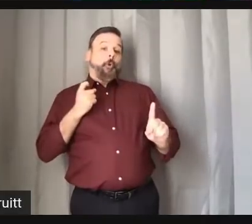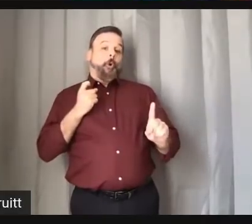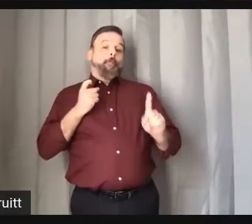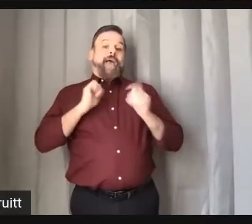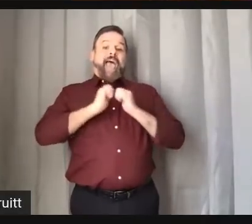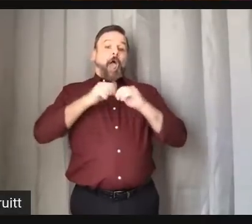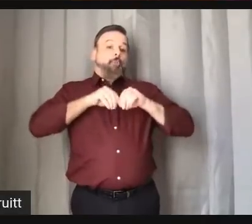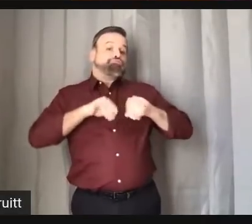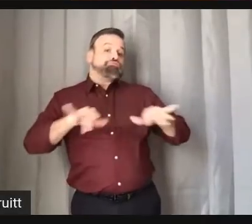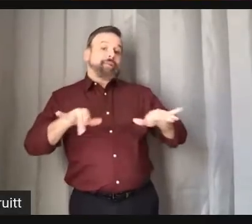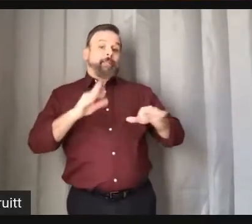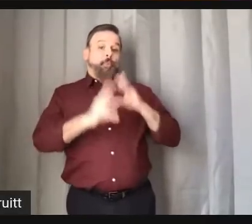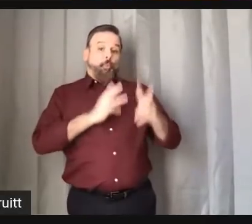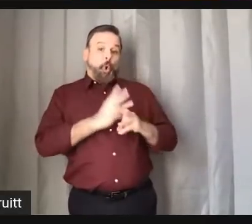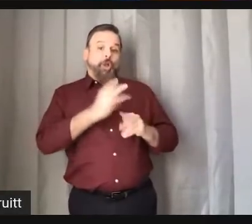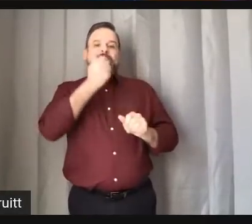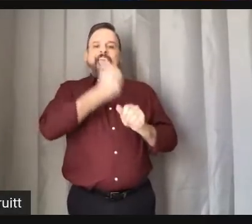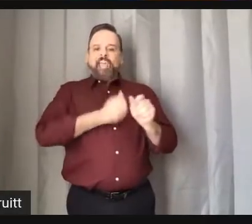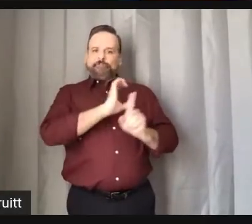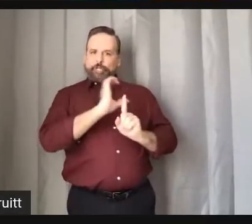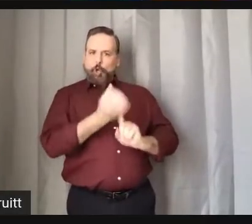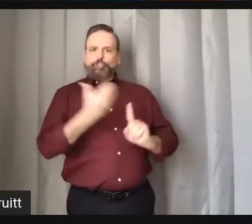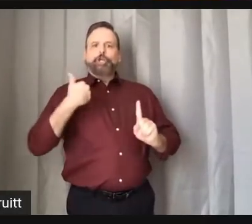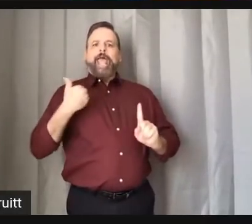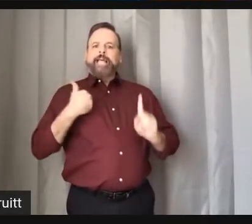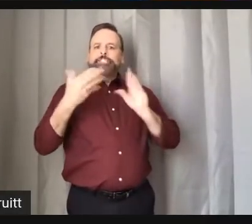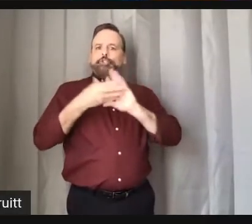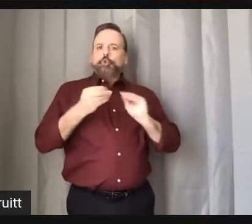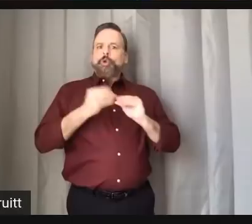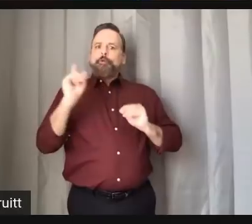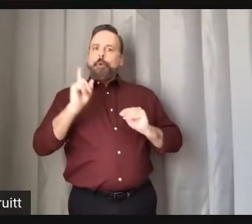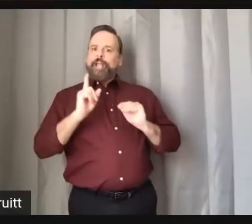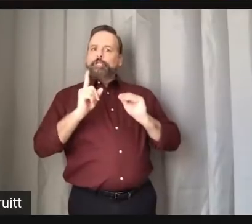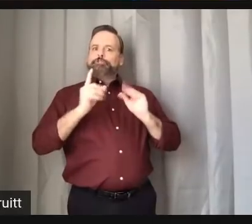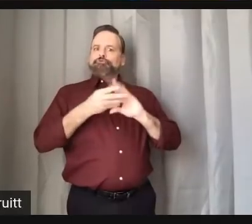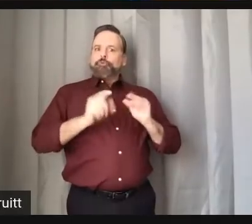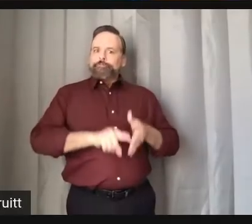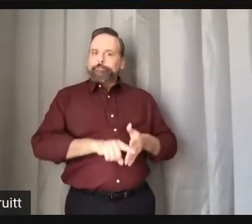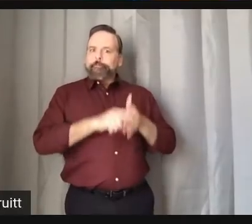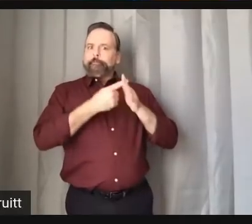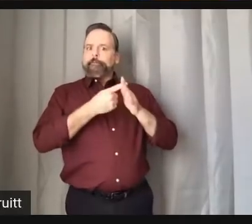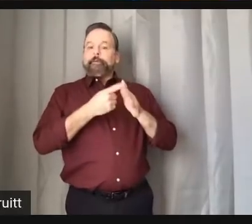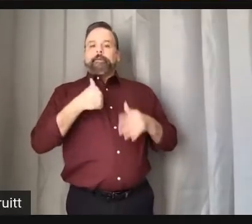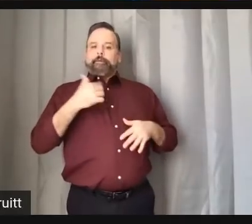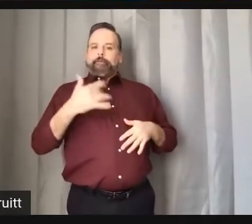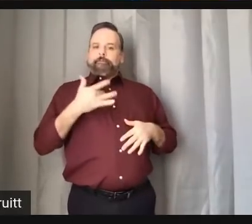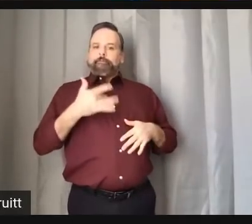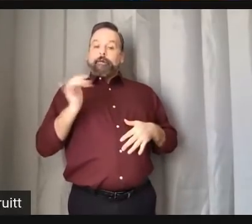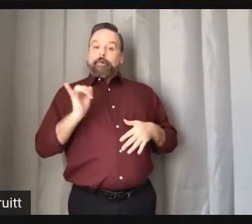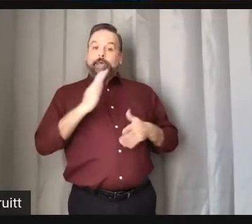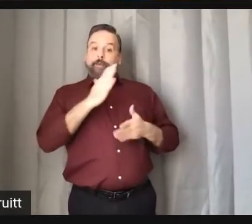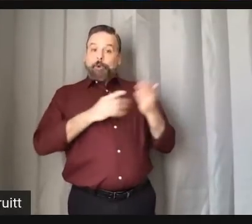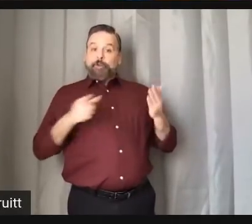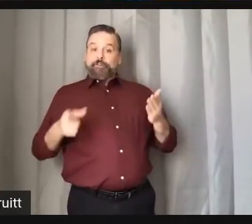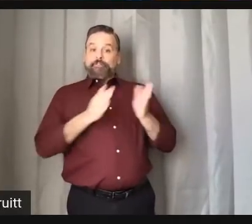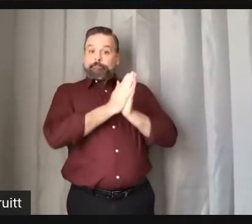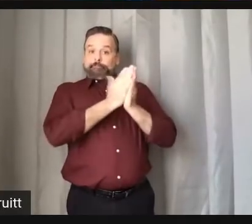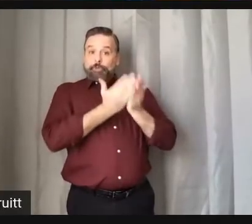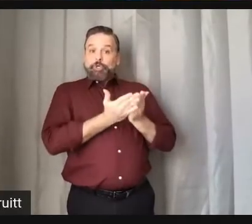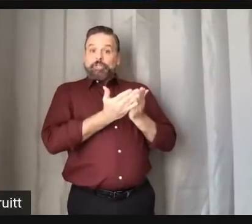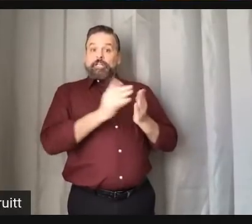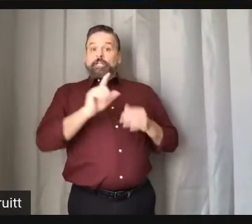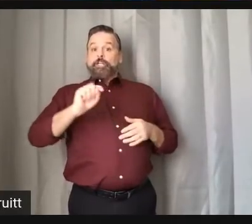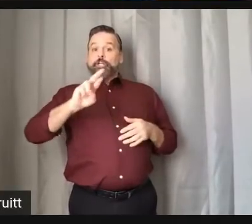every culture kind of has that myth, that tale. And I feel like part of this book, part of